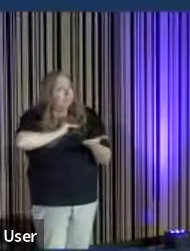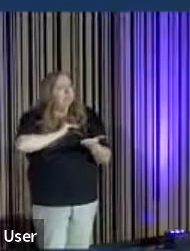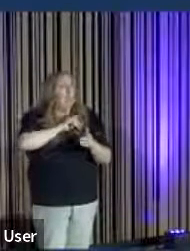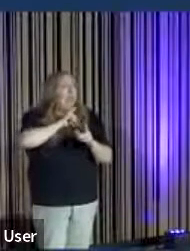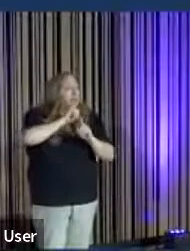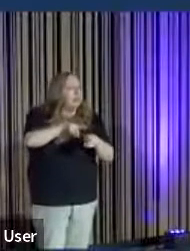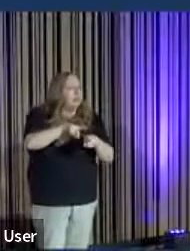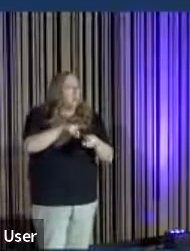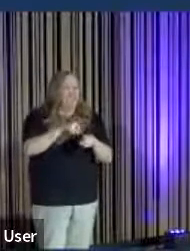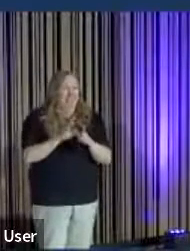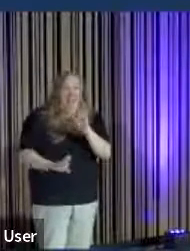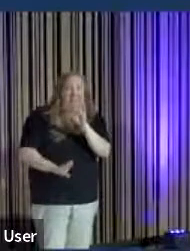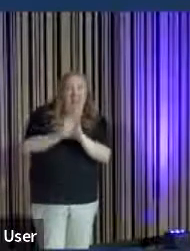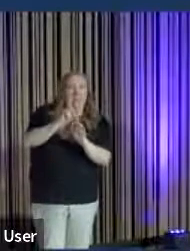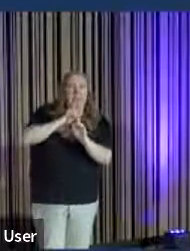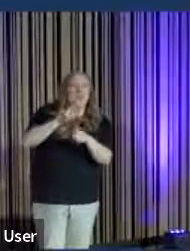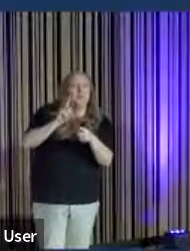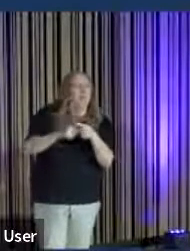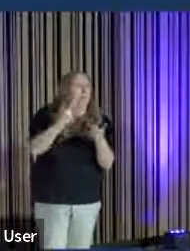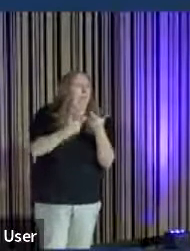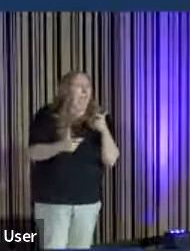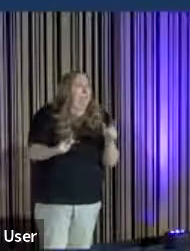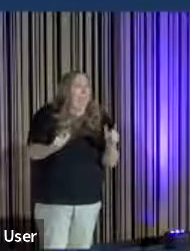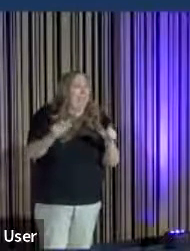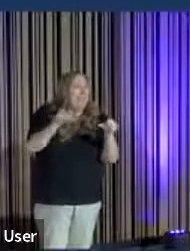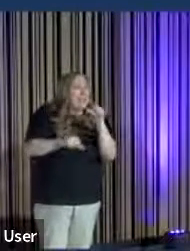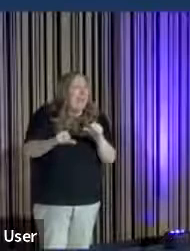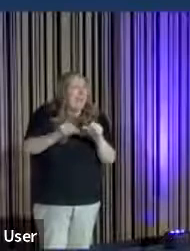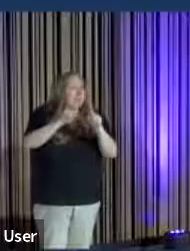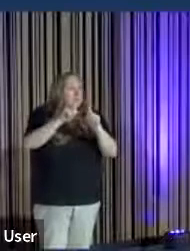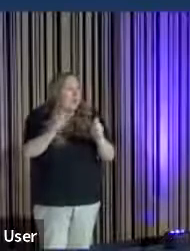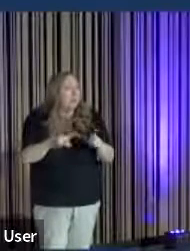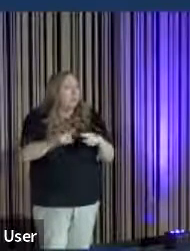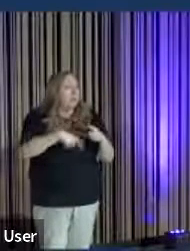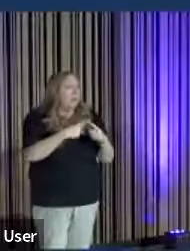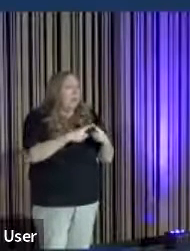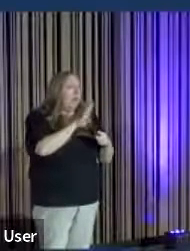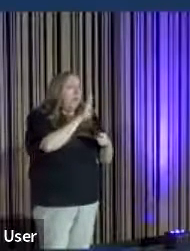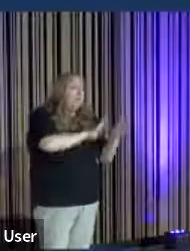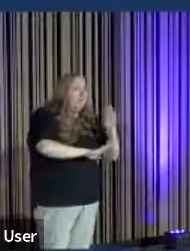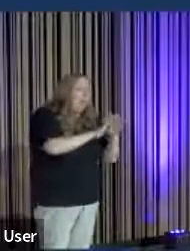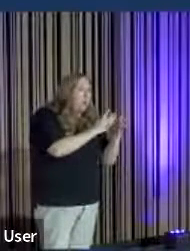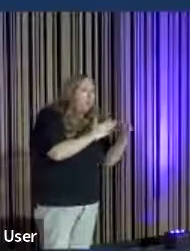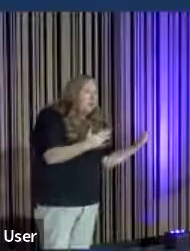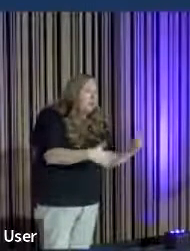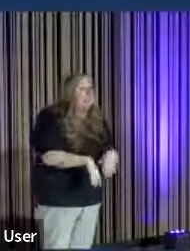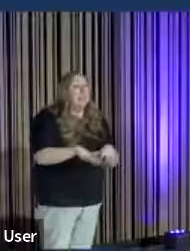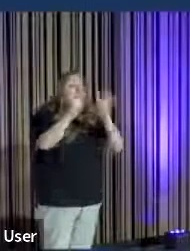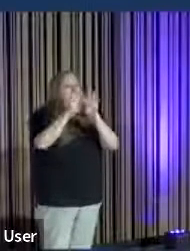develop satisfactory answers to big life science questions around biodiversity, climate change, and the origins of